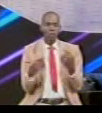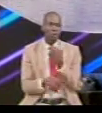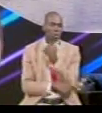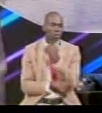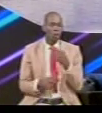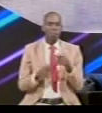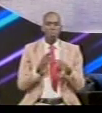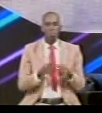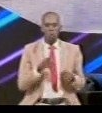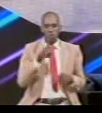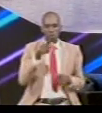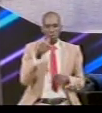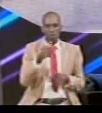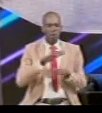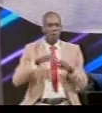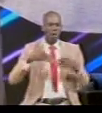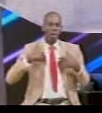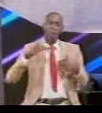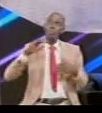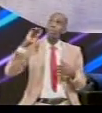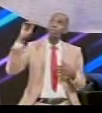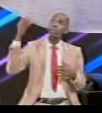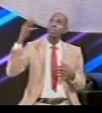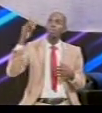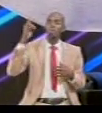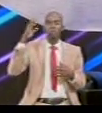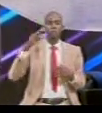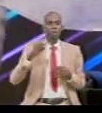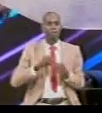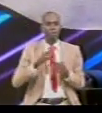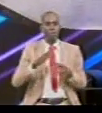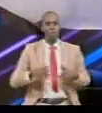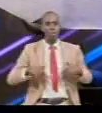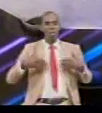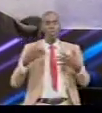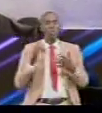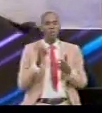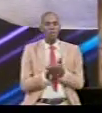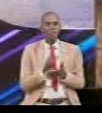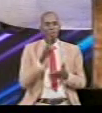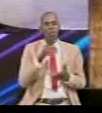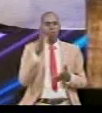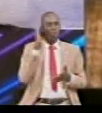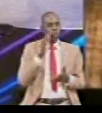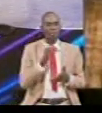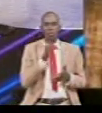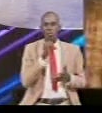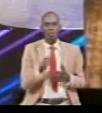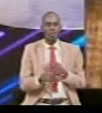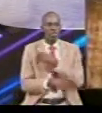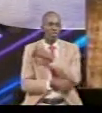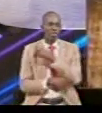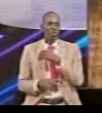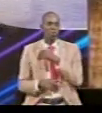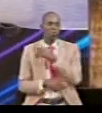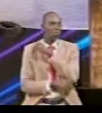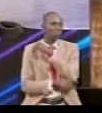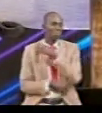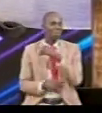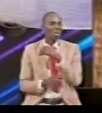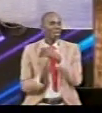don't have the grace of God in your own life, that you will not steal anything, like